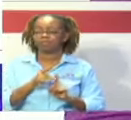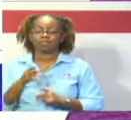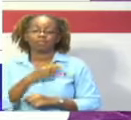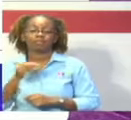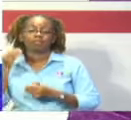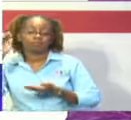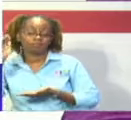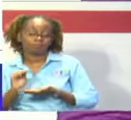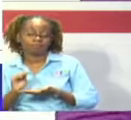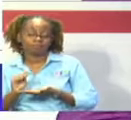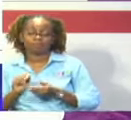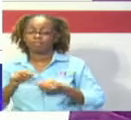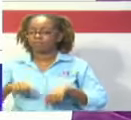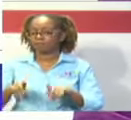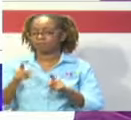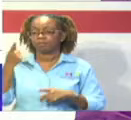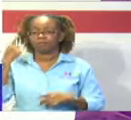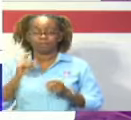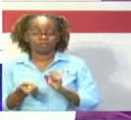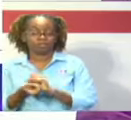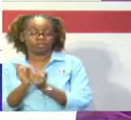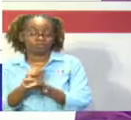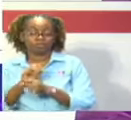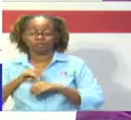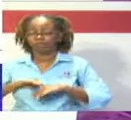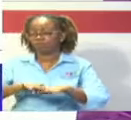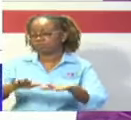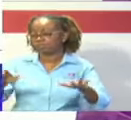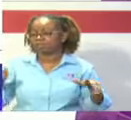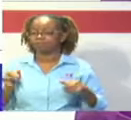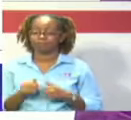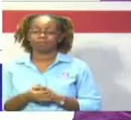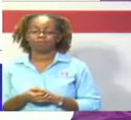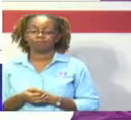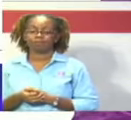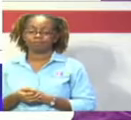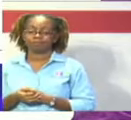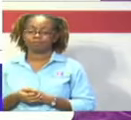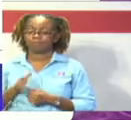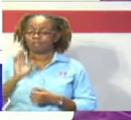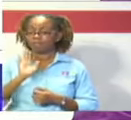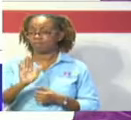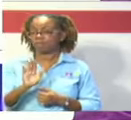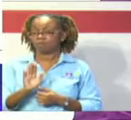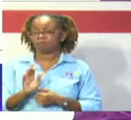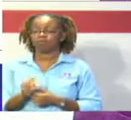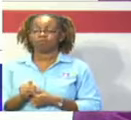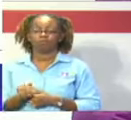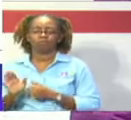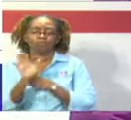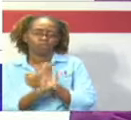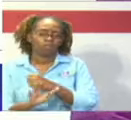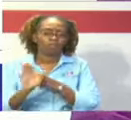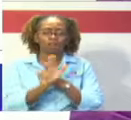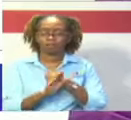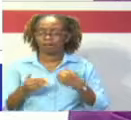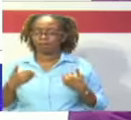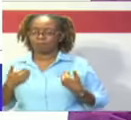to end, I just want to remind you that your immune system is like an army, and the SARS-CoV-2 virus, the virus which